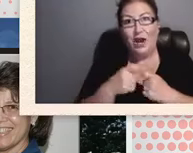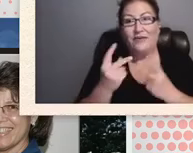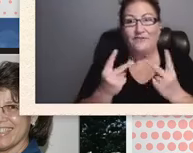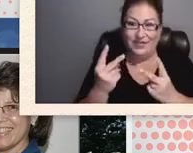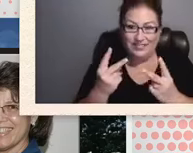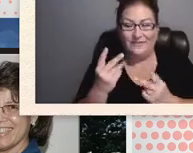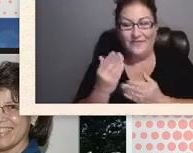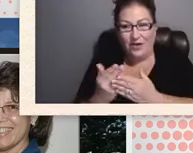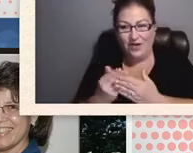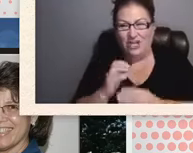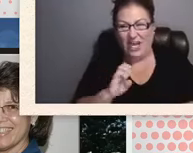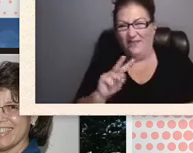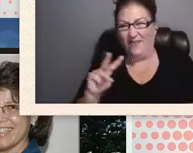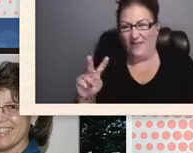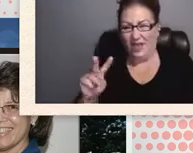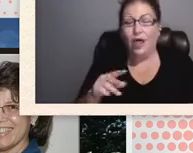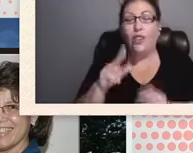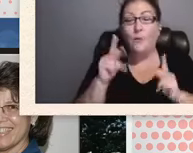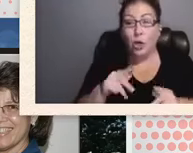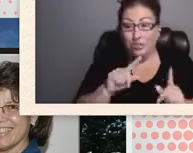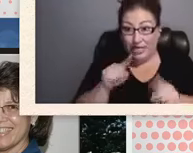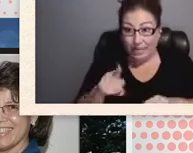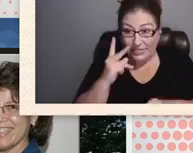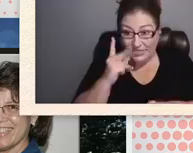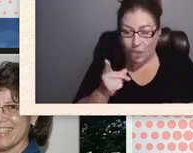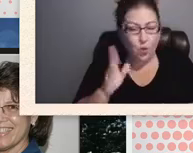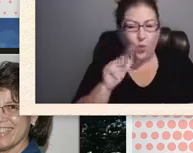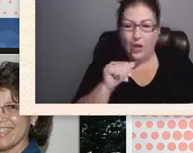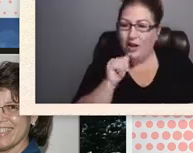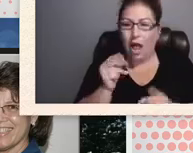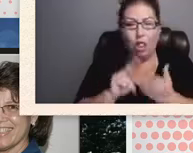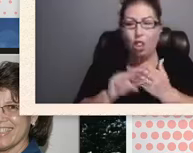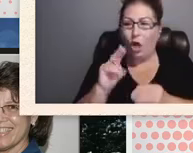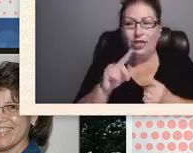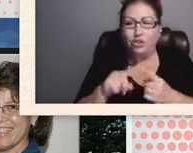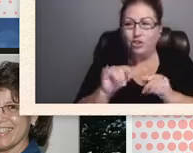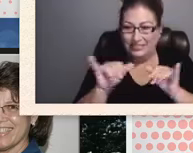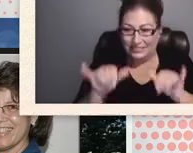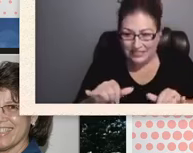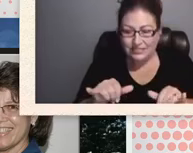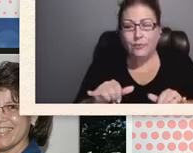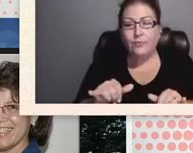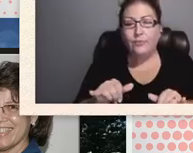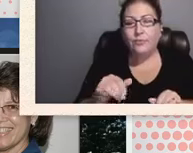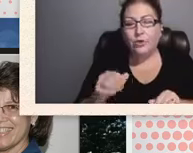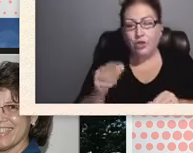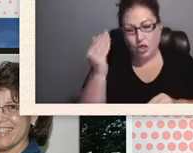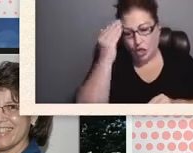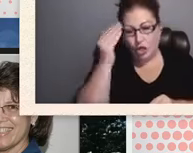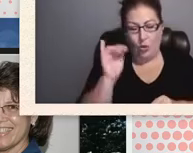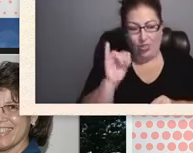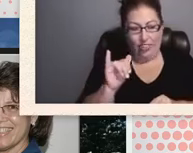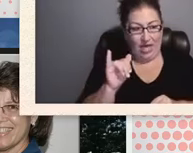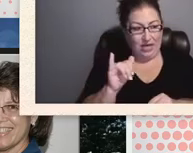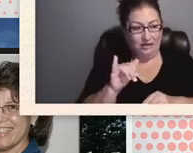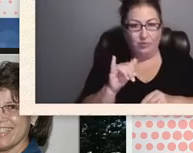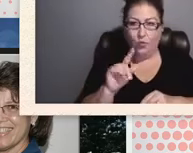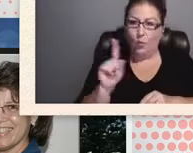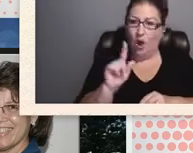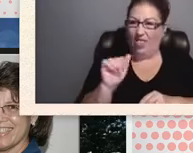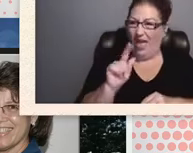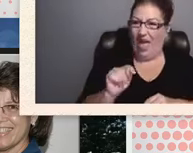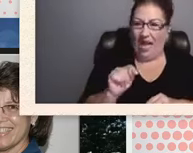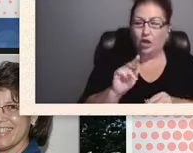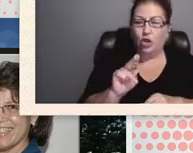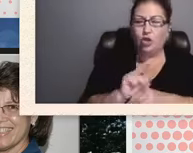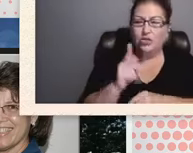comes out to see you, they will log into a system to note geographically where they are using the GPS